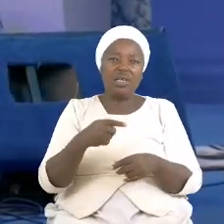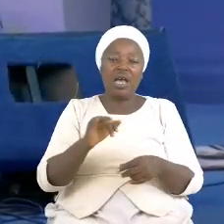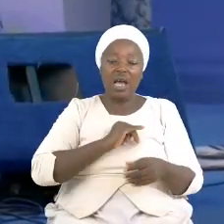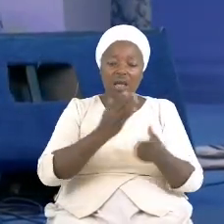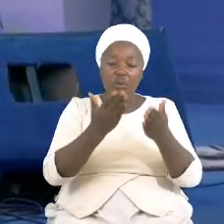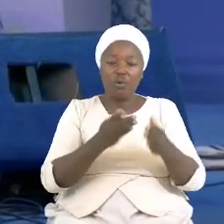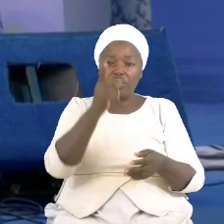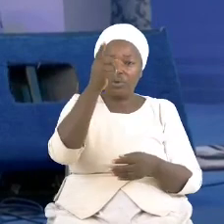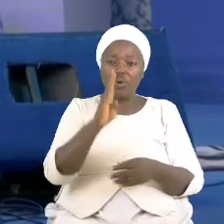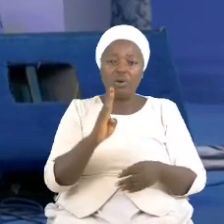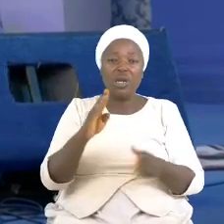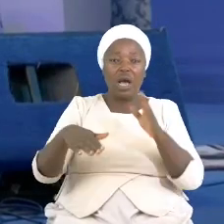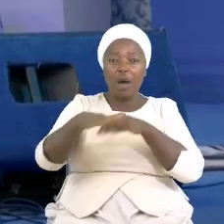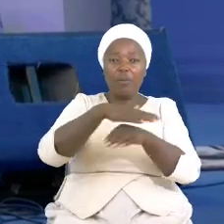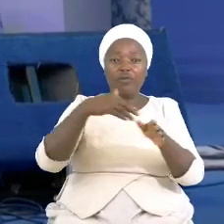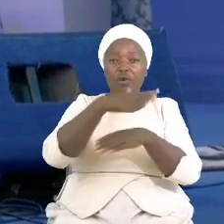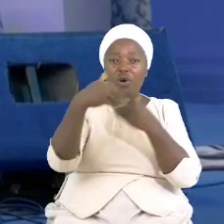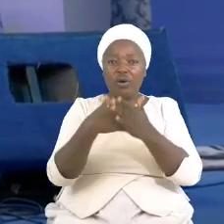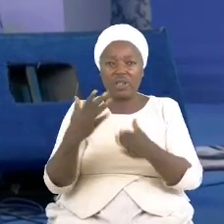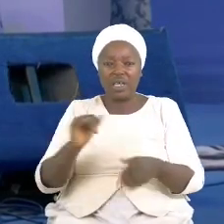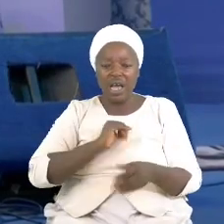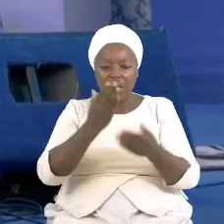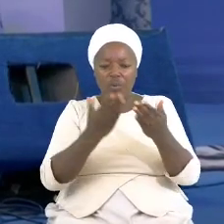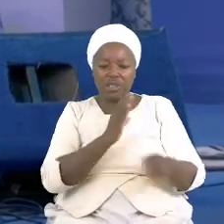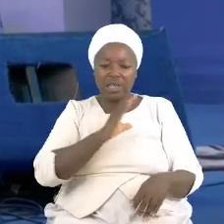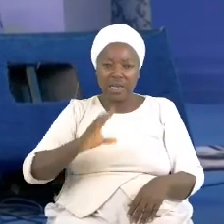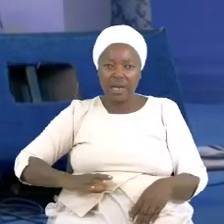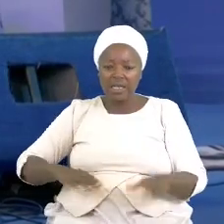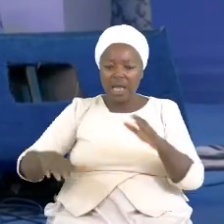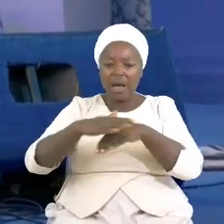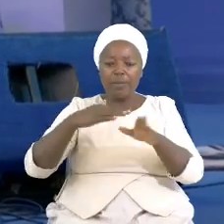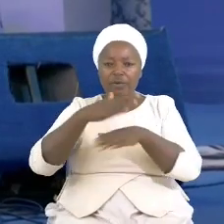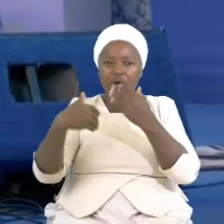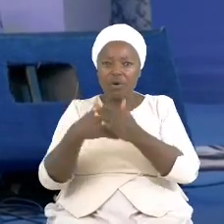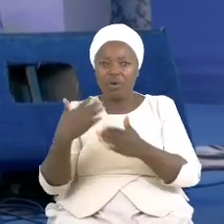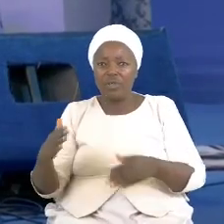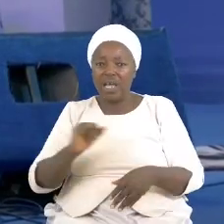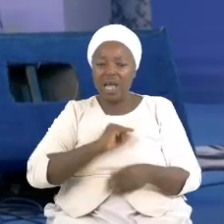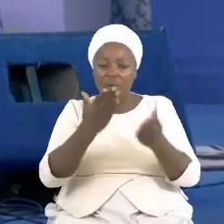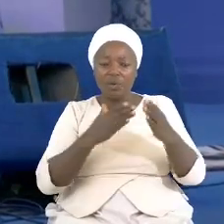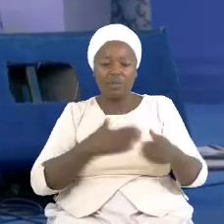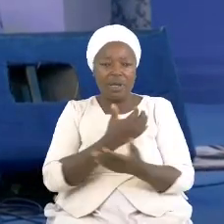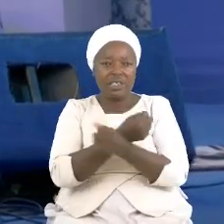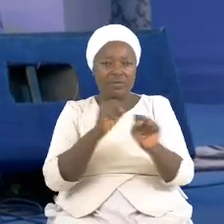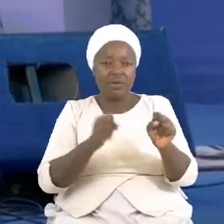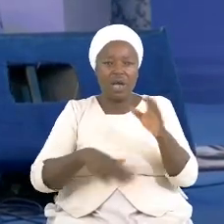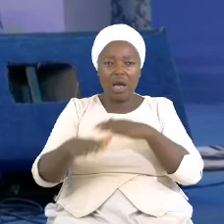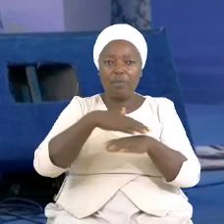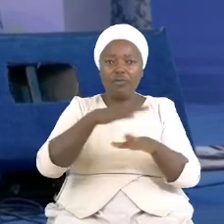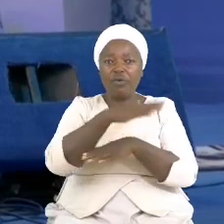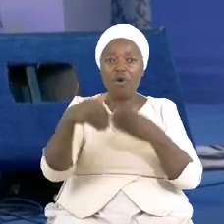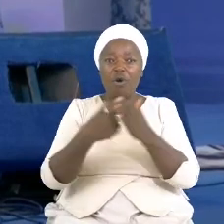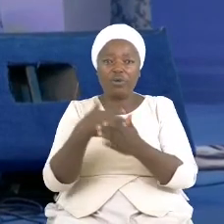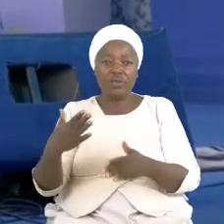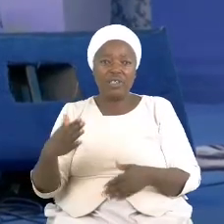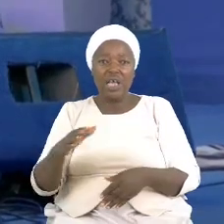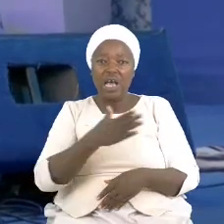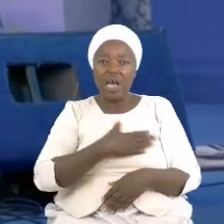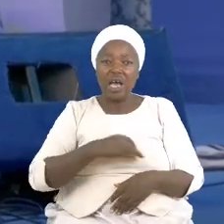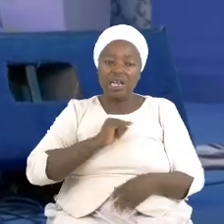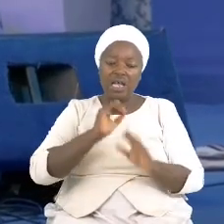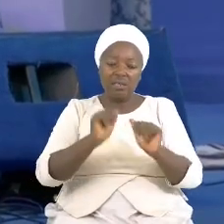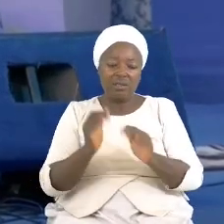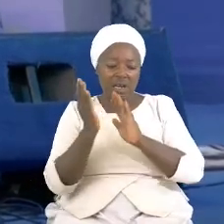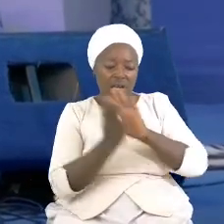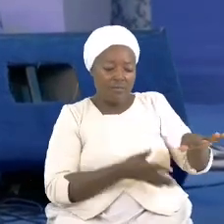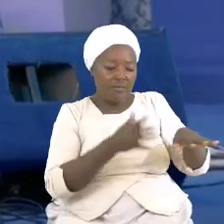want Christ above all things, I want my salvation above all things, and I leave all those things,